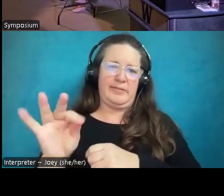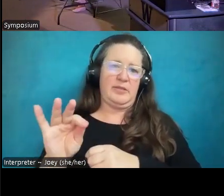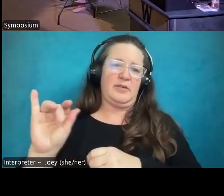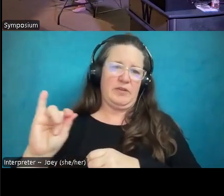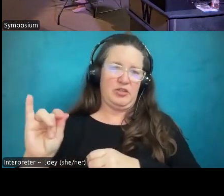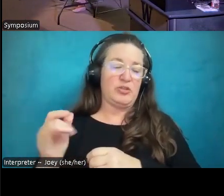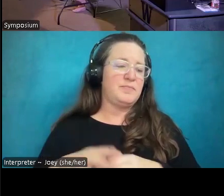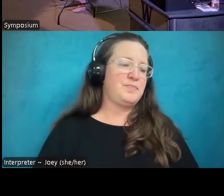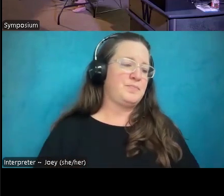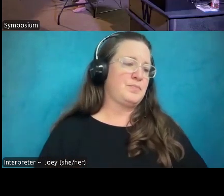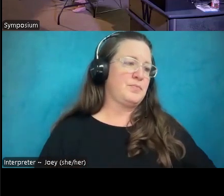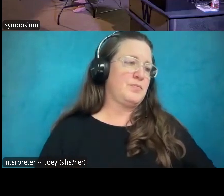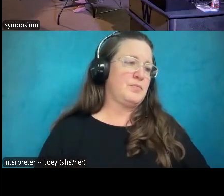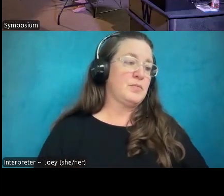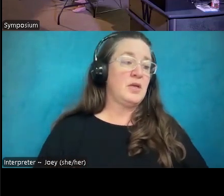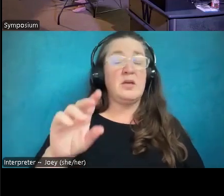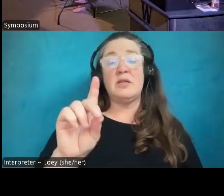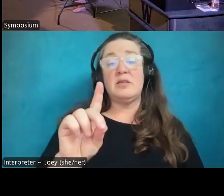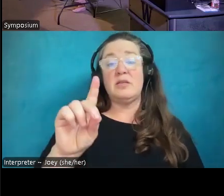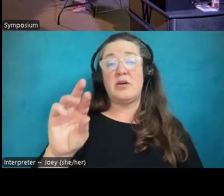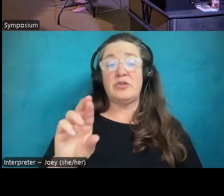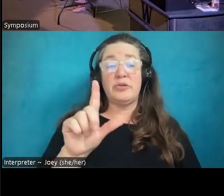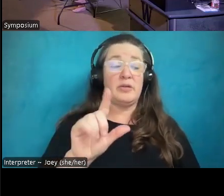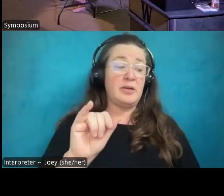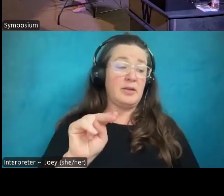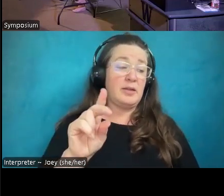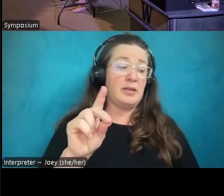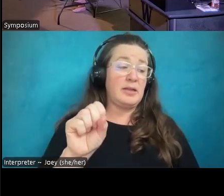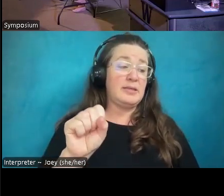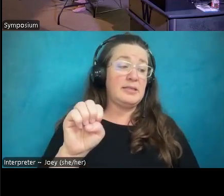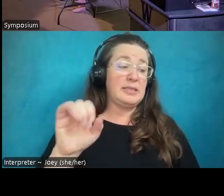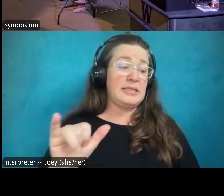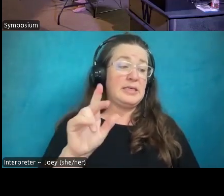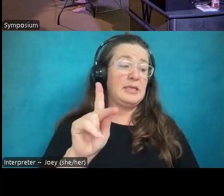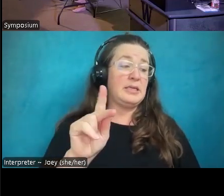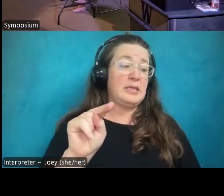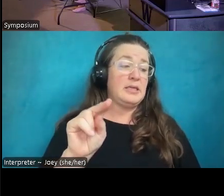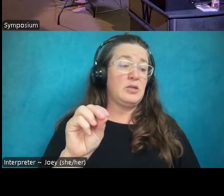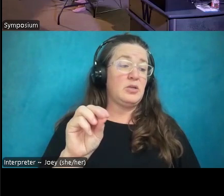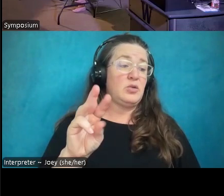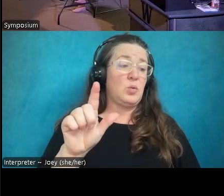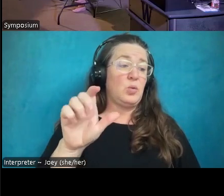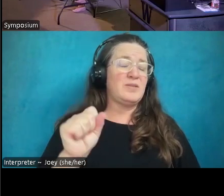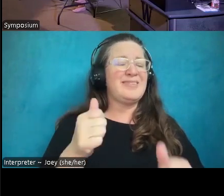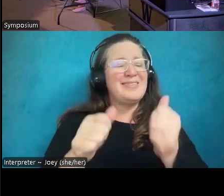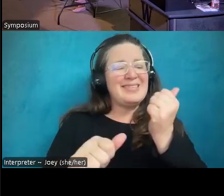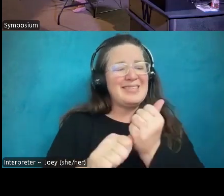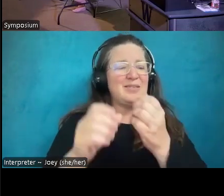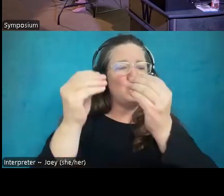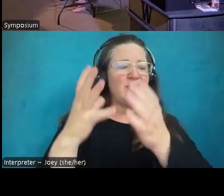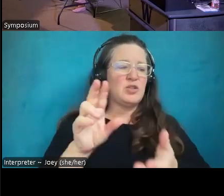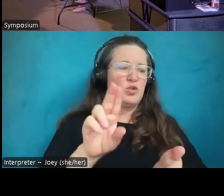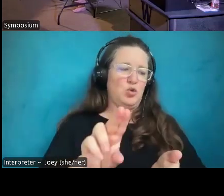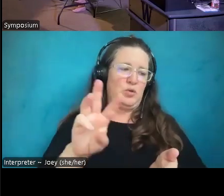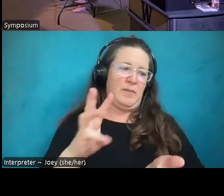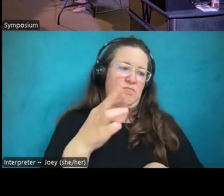professor in the University of Washington Department of Rehab Medicine and an attending psychologist in the UW Medicine Long